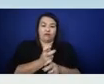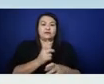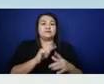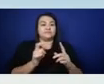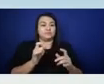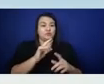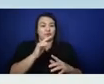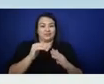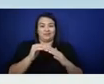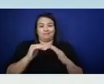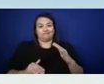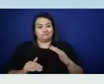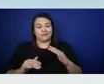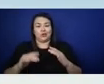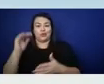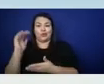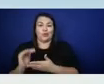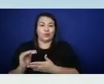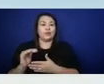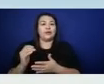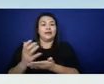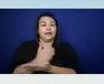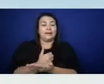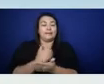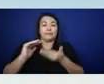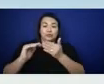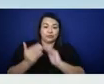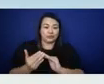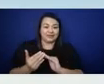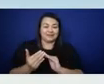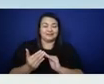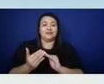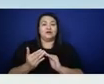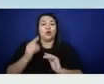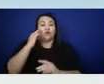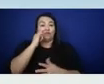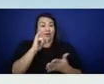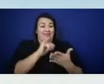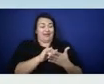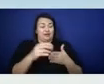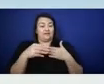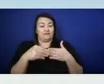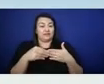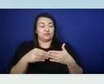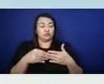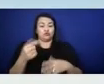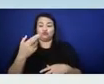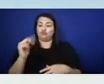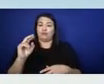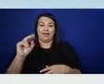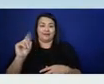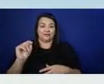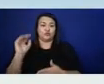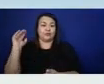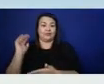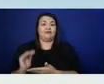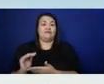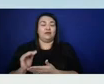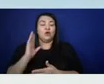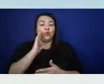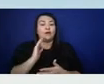the key. These targeted idle grants are going to communities very much like we see a lot of in Paso that are very hard hit, but they have